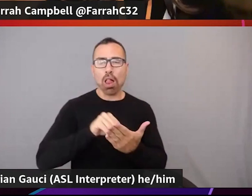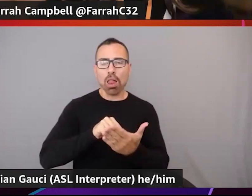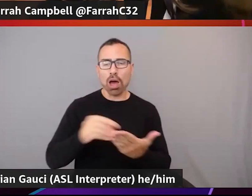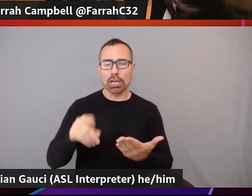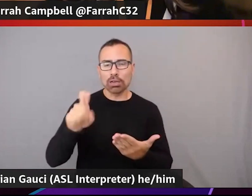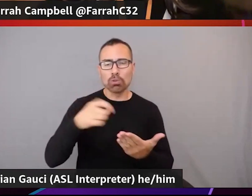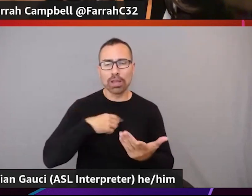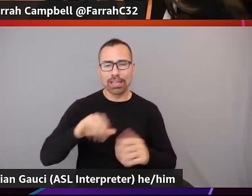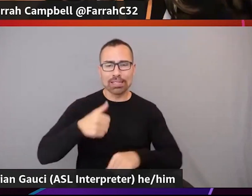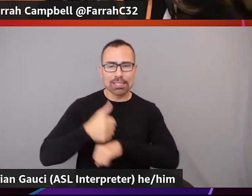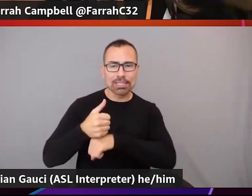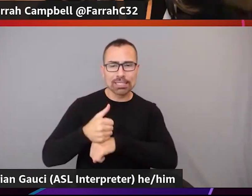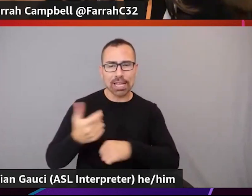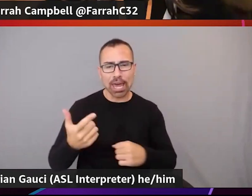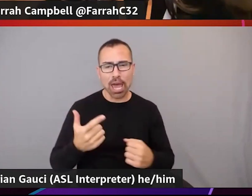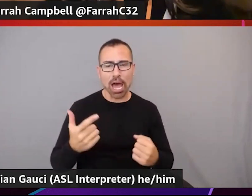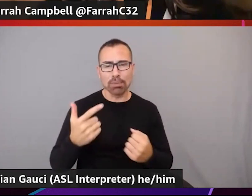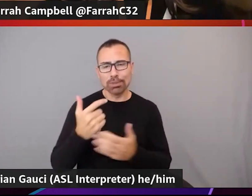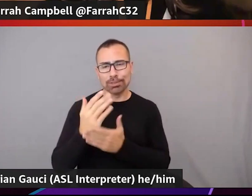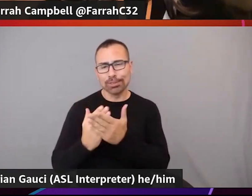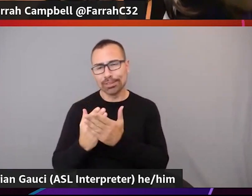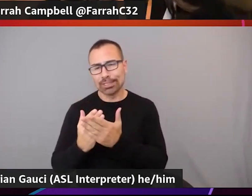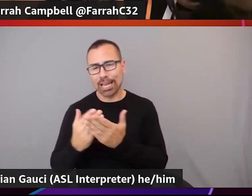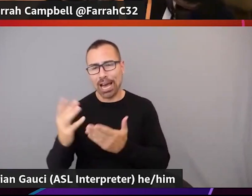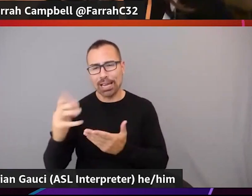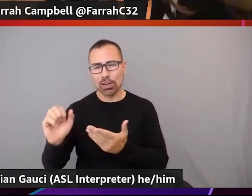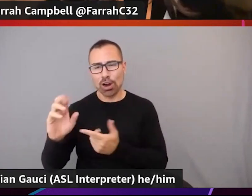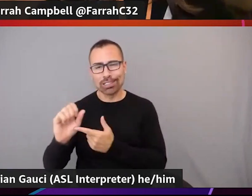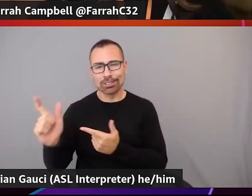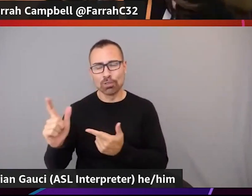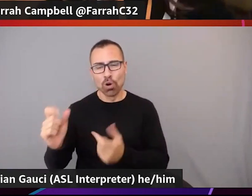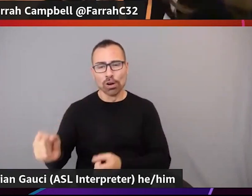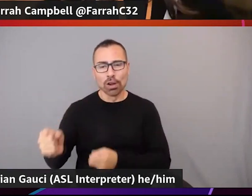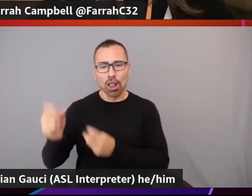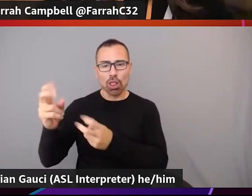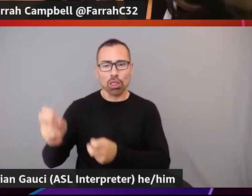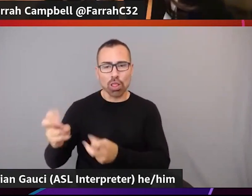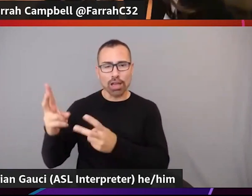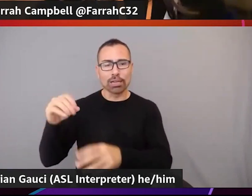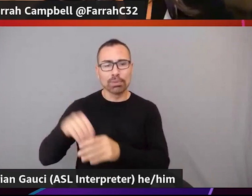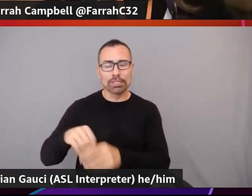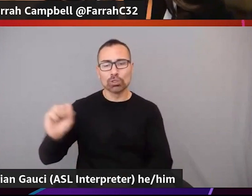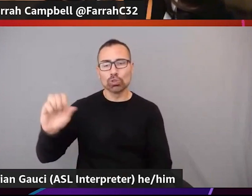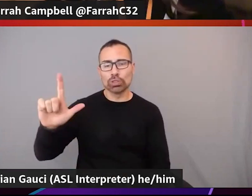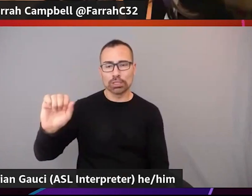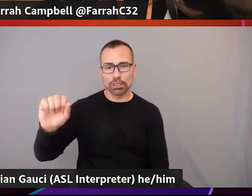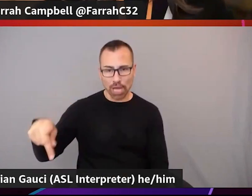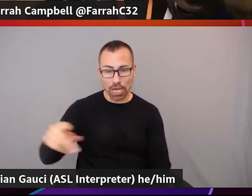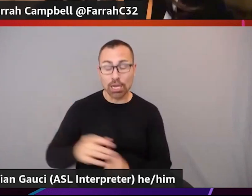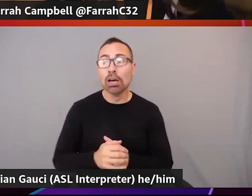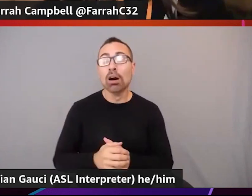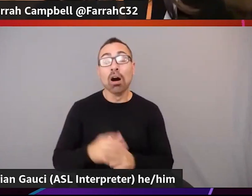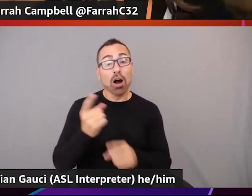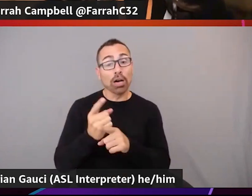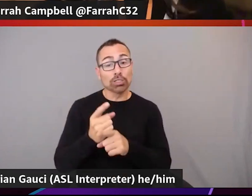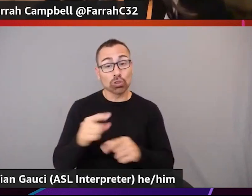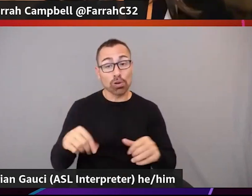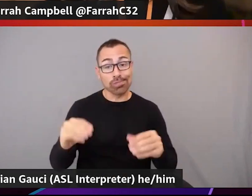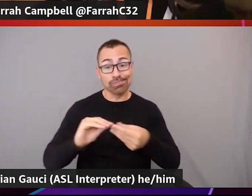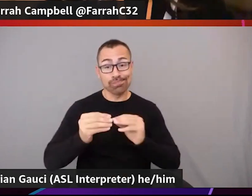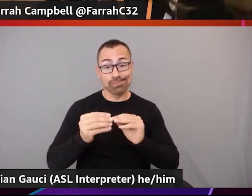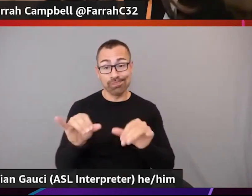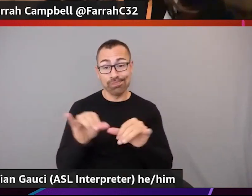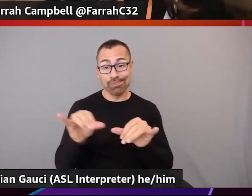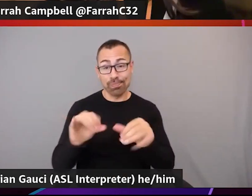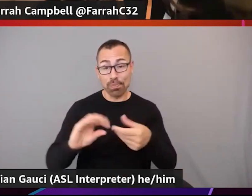sidecars to be able to shovel those logging into, for example, Splunk, as well as like metrics, with the CloudWatch